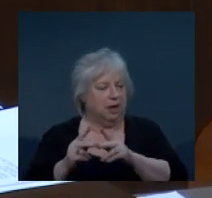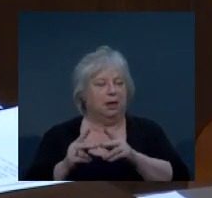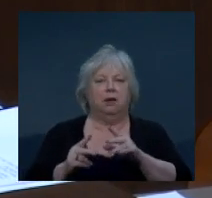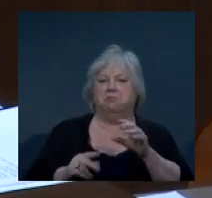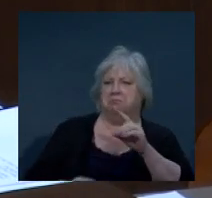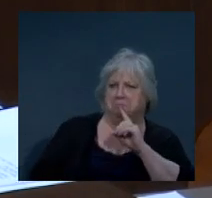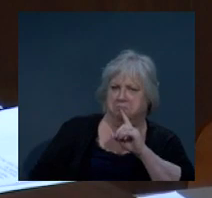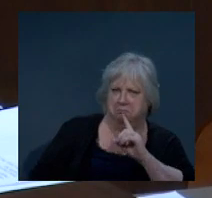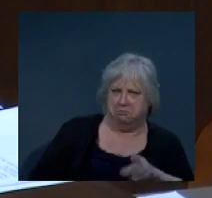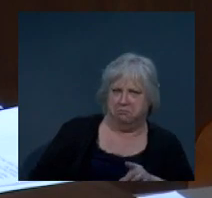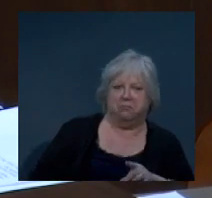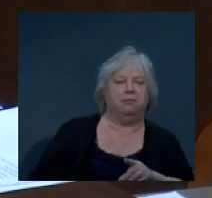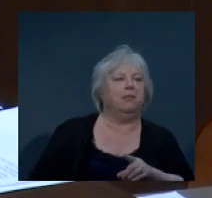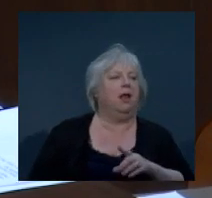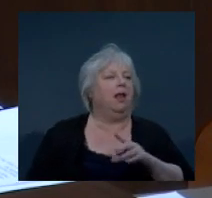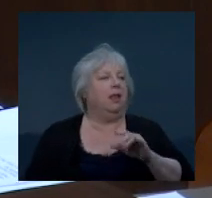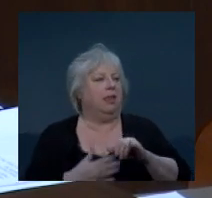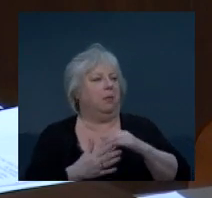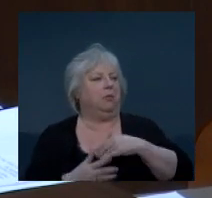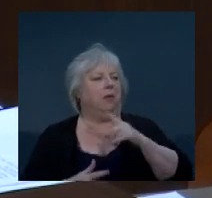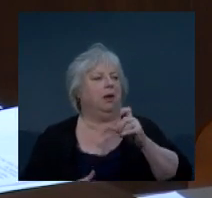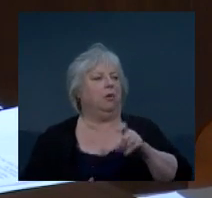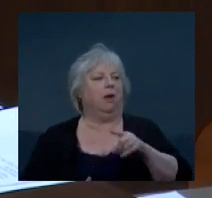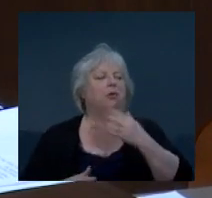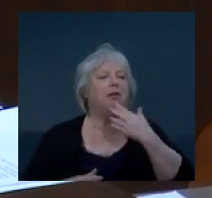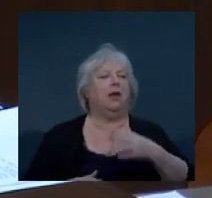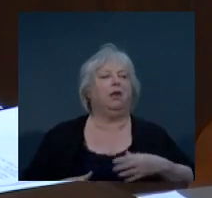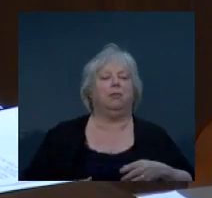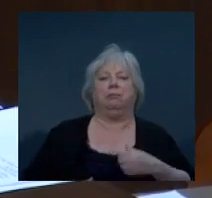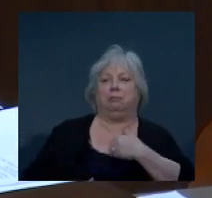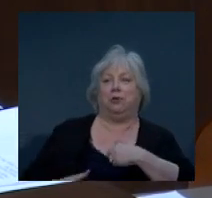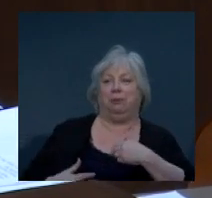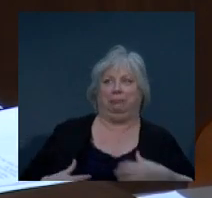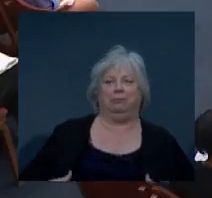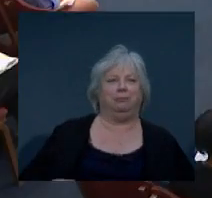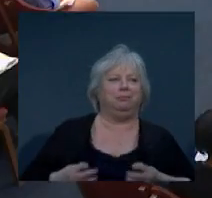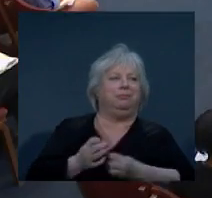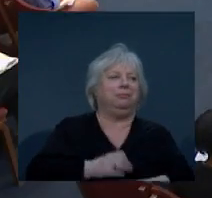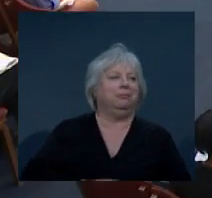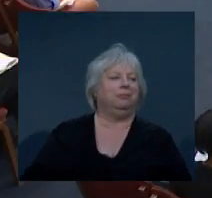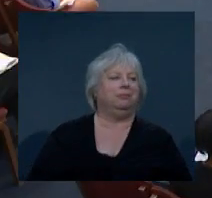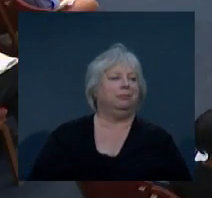Hollow? Absolutely. Okay. That was my question. Thank Okay. you. Sorry.